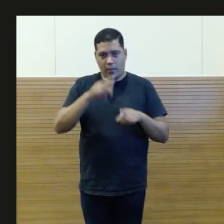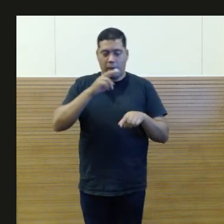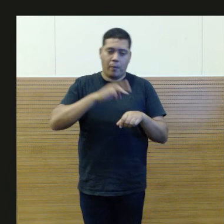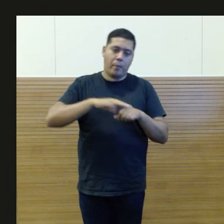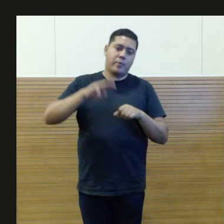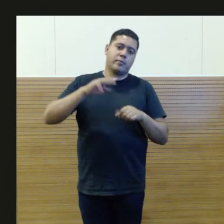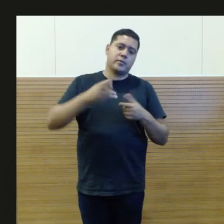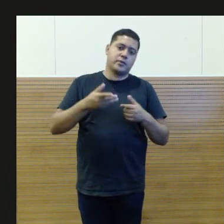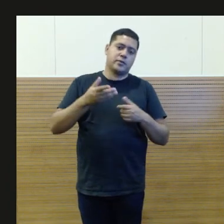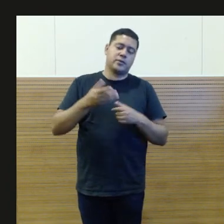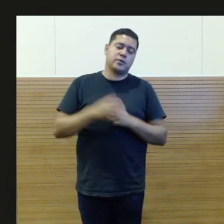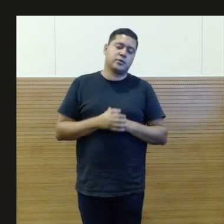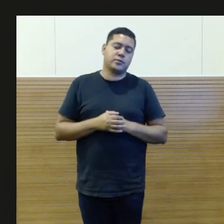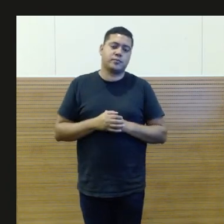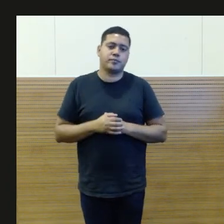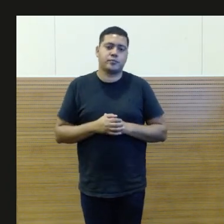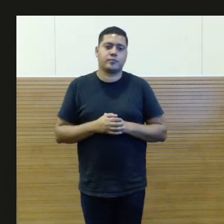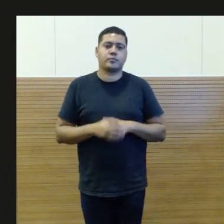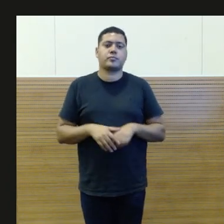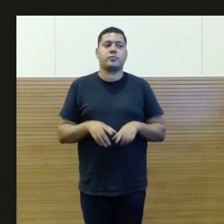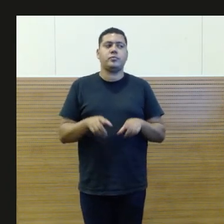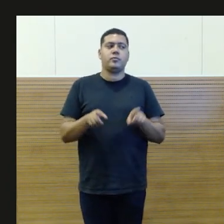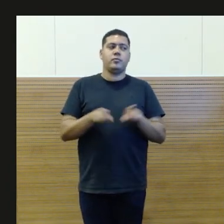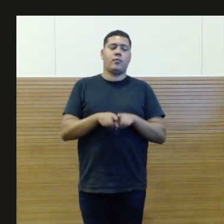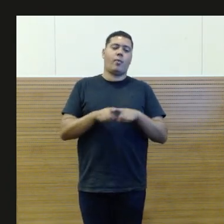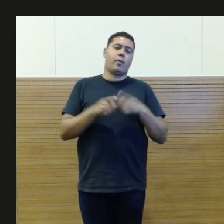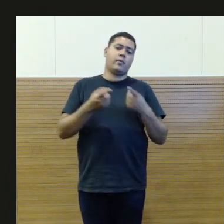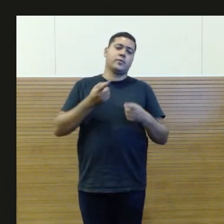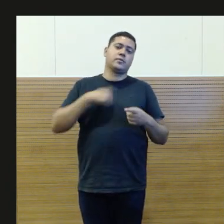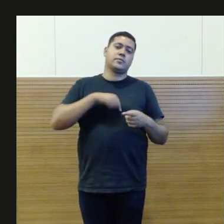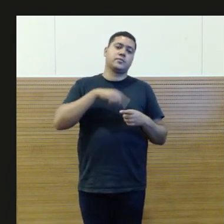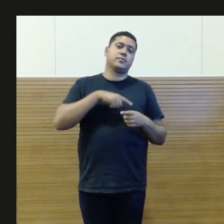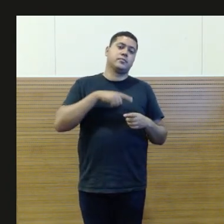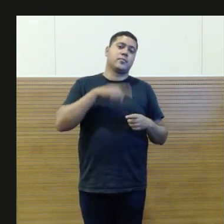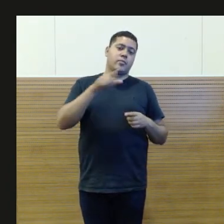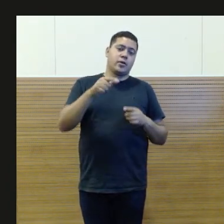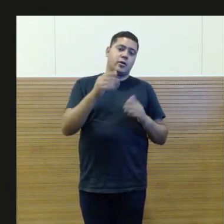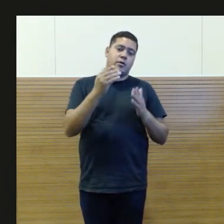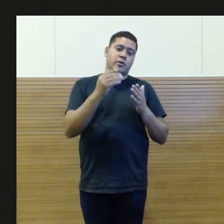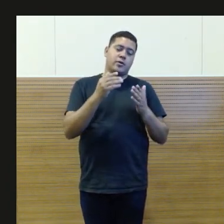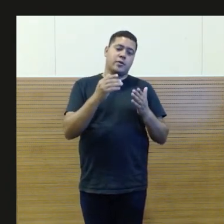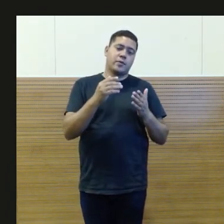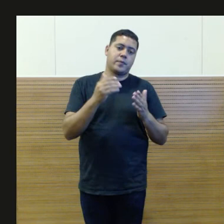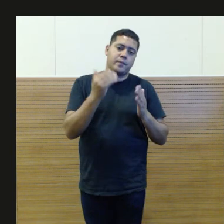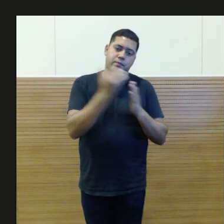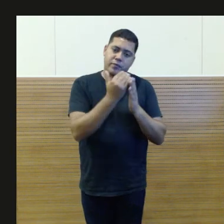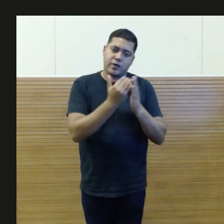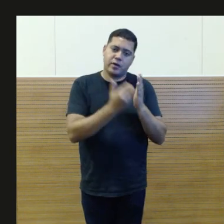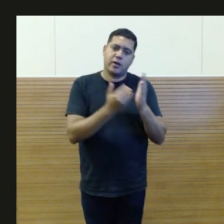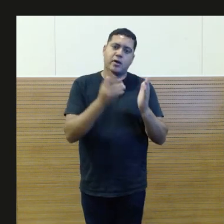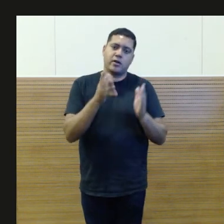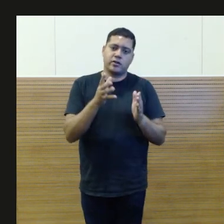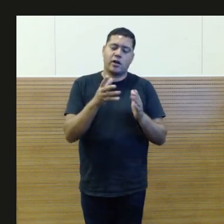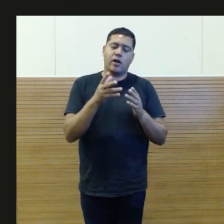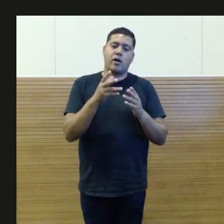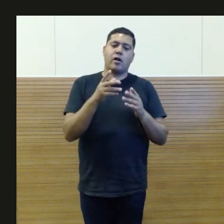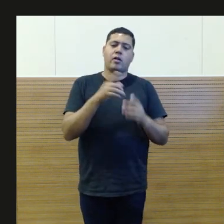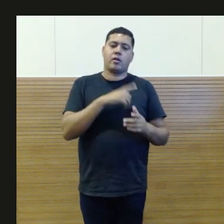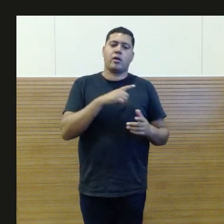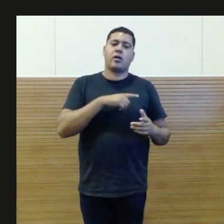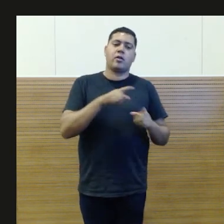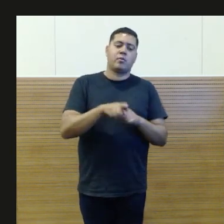guides. And I'd like to highlight really quick the results that we have, which is the